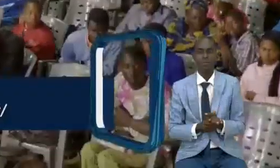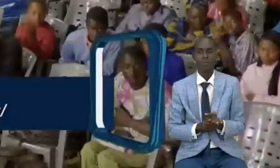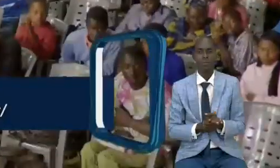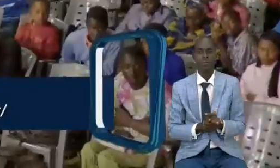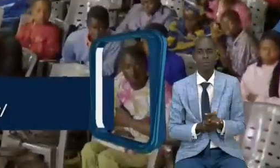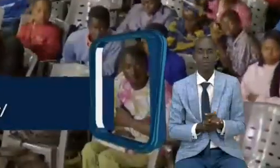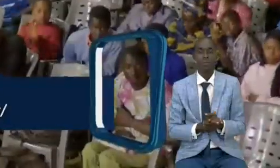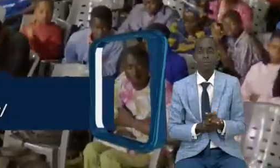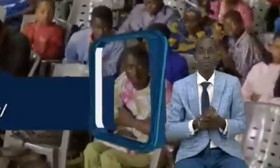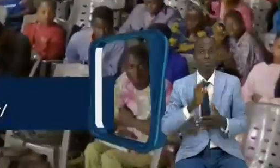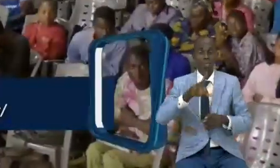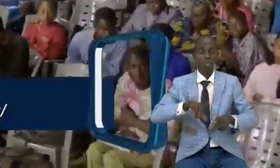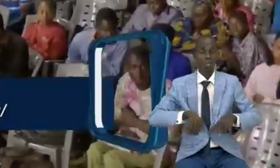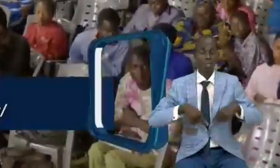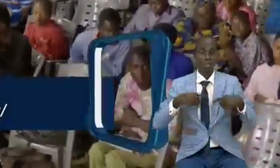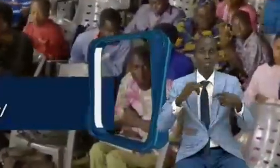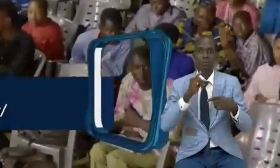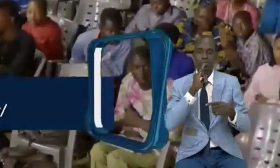Your life is